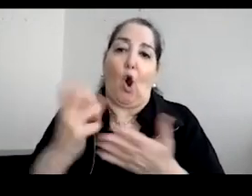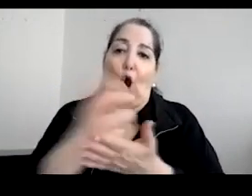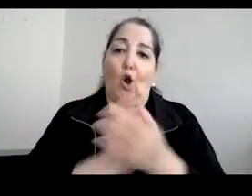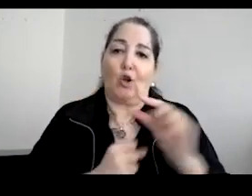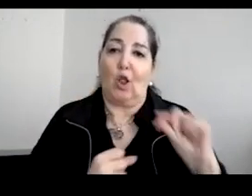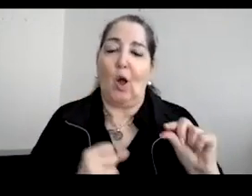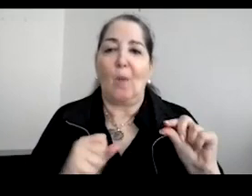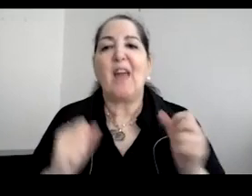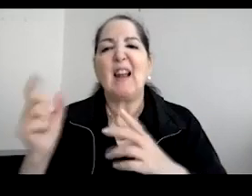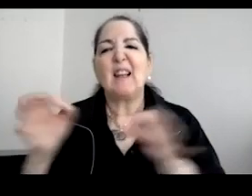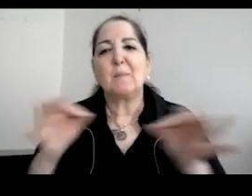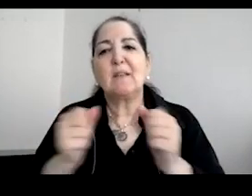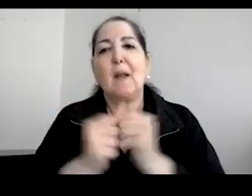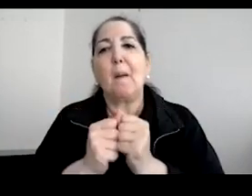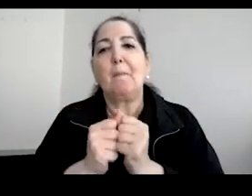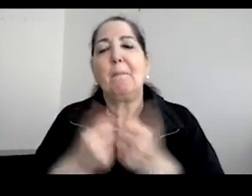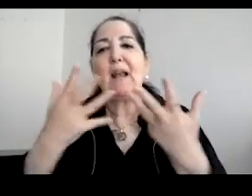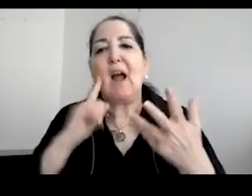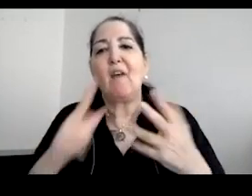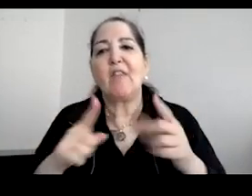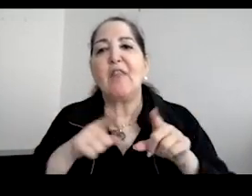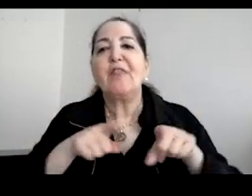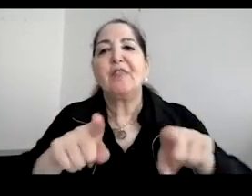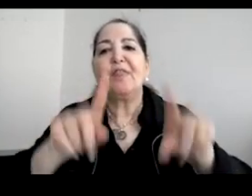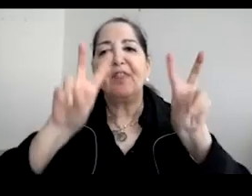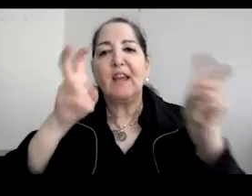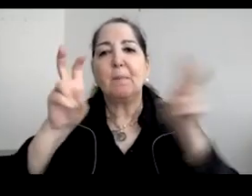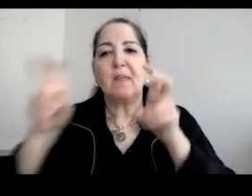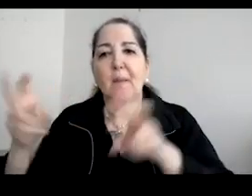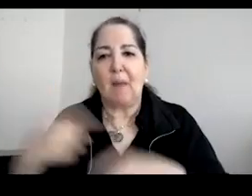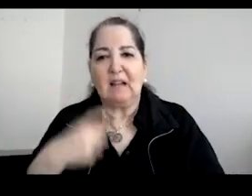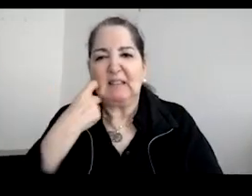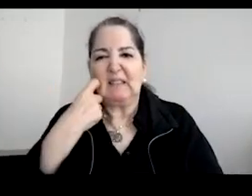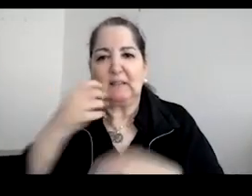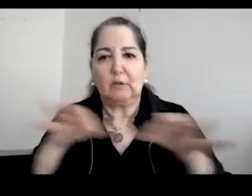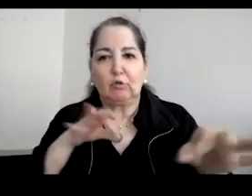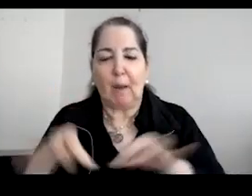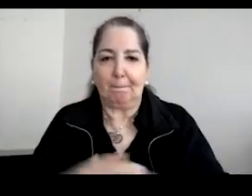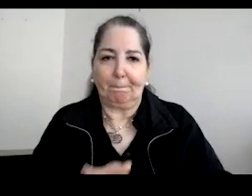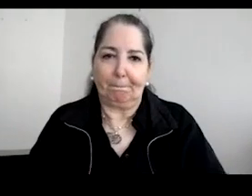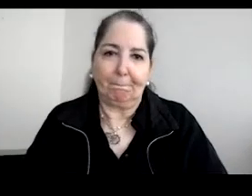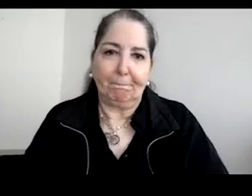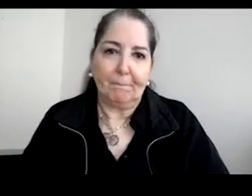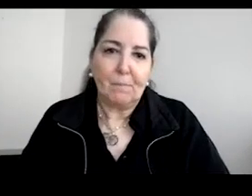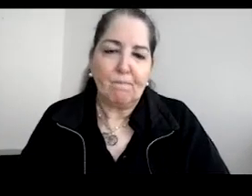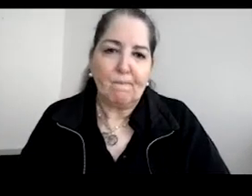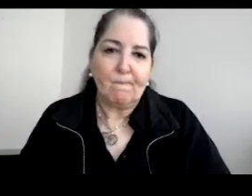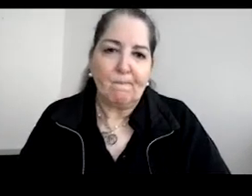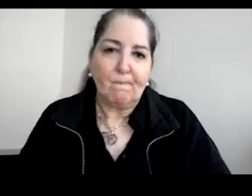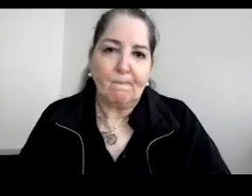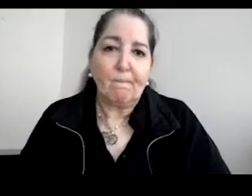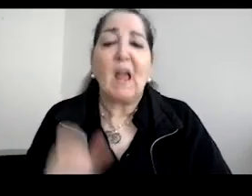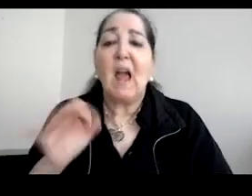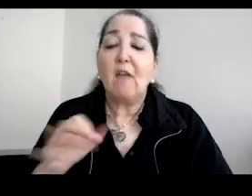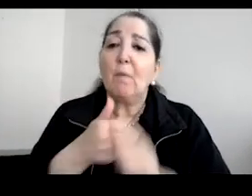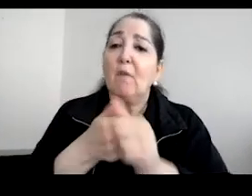different worker demographics at the same time. Now, if you've been, again, following the news in the